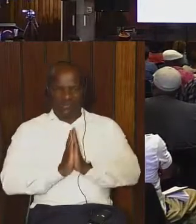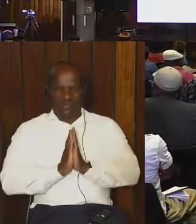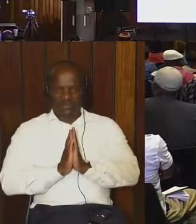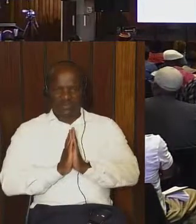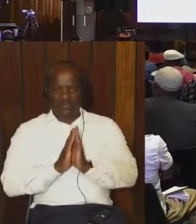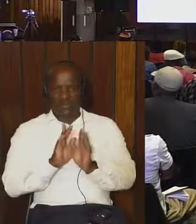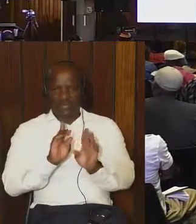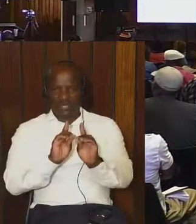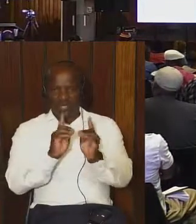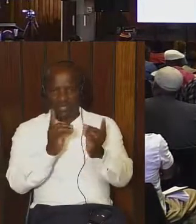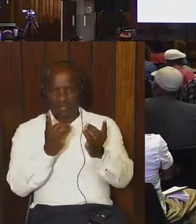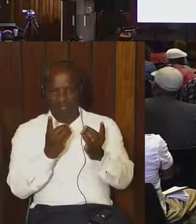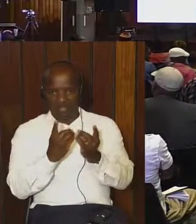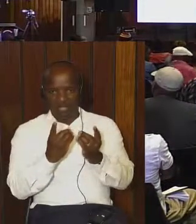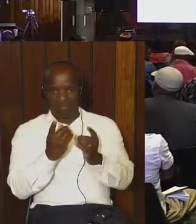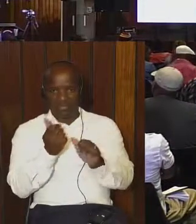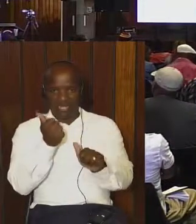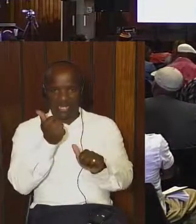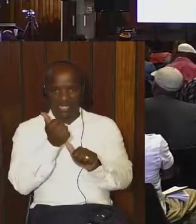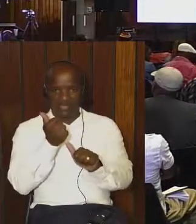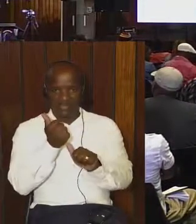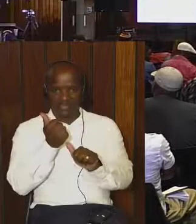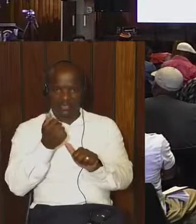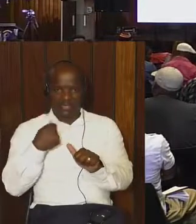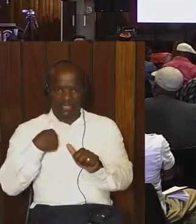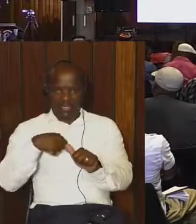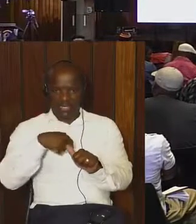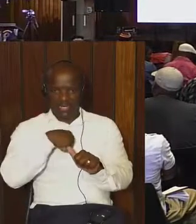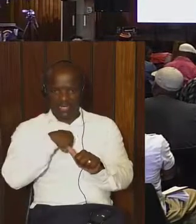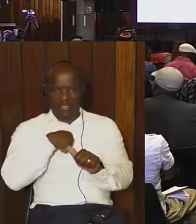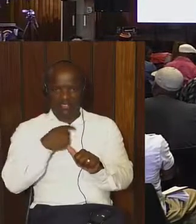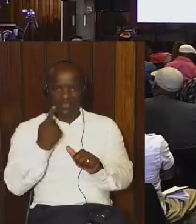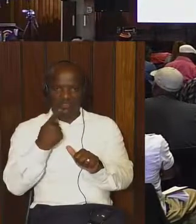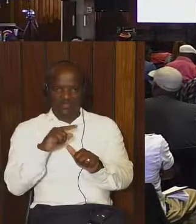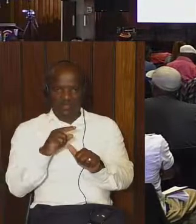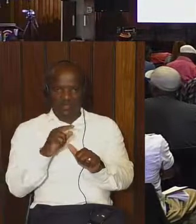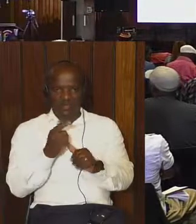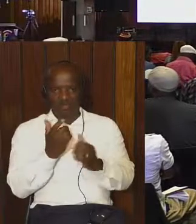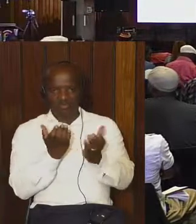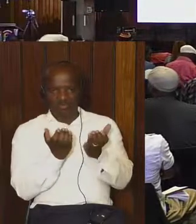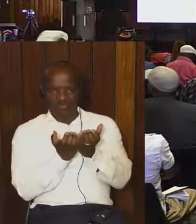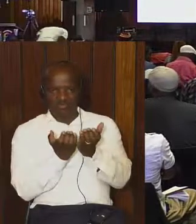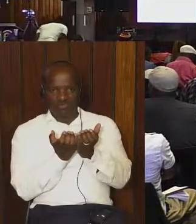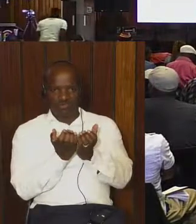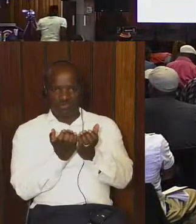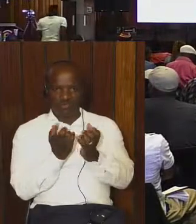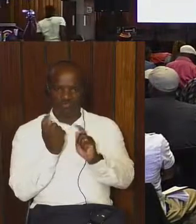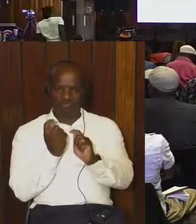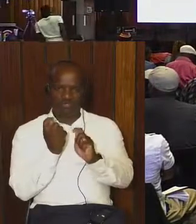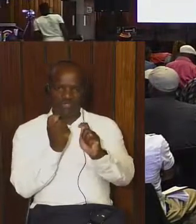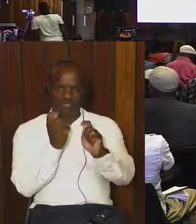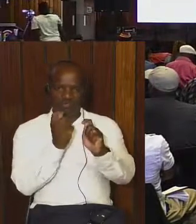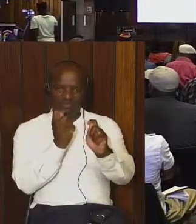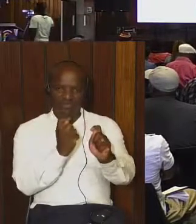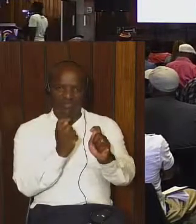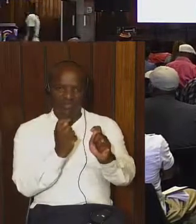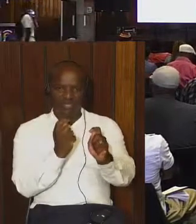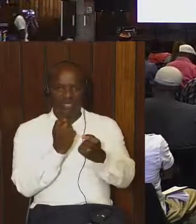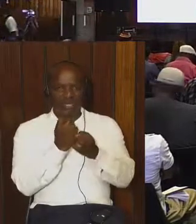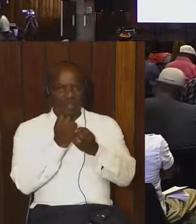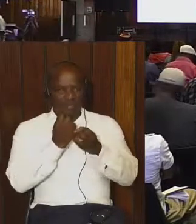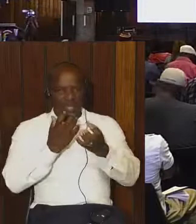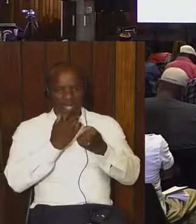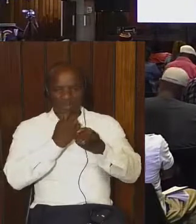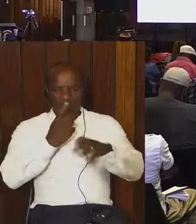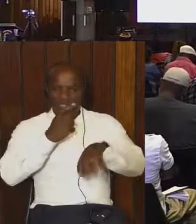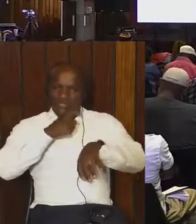the department to assist us with scholar transport. I've done this for so many times,